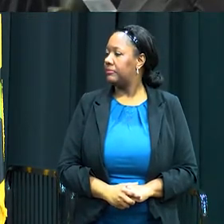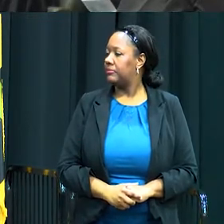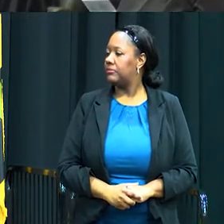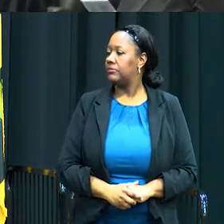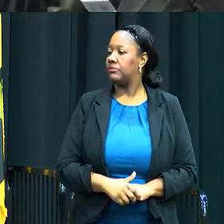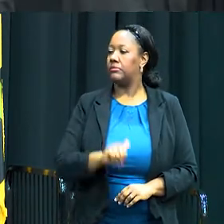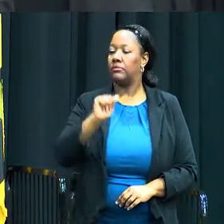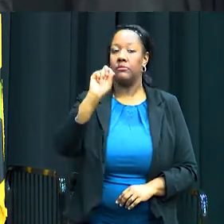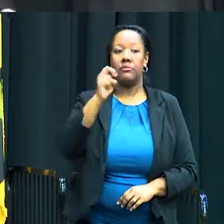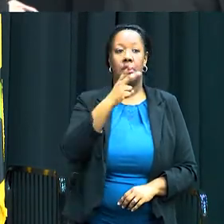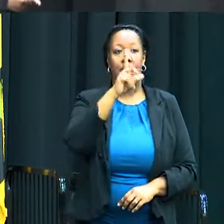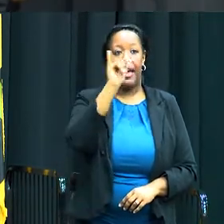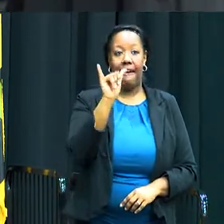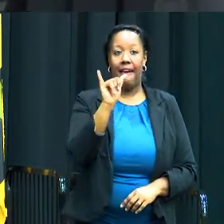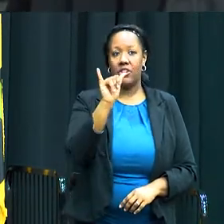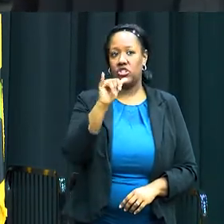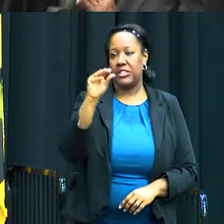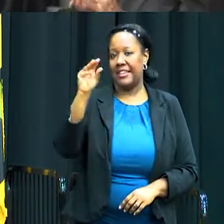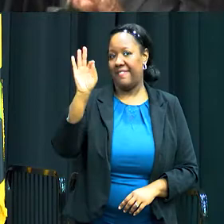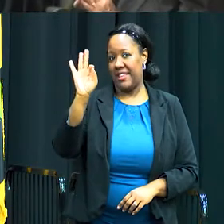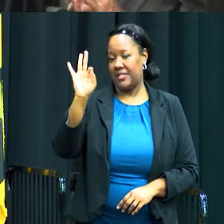Ashley Mimi Fenton.